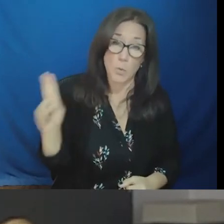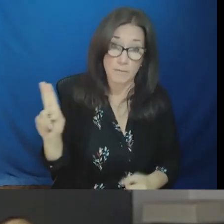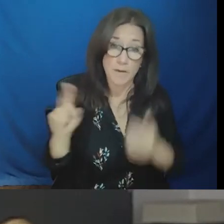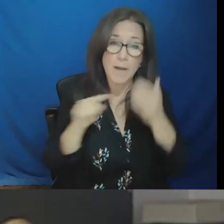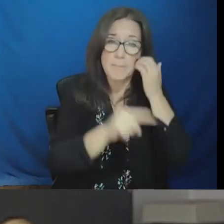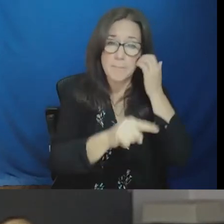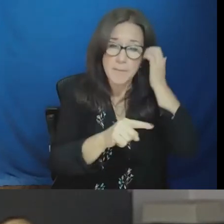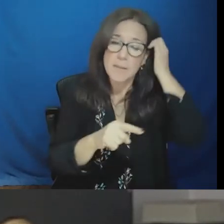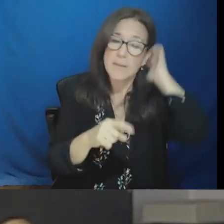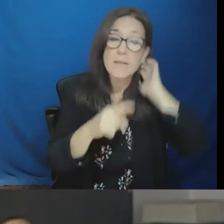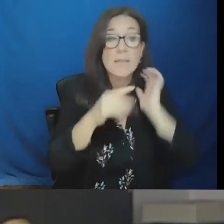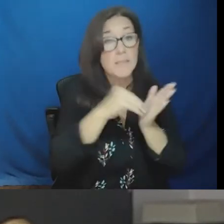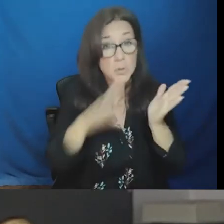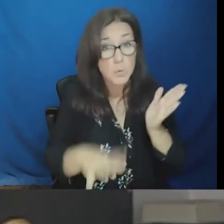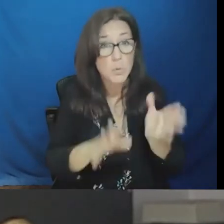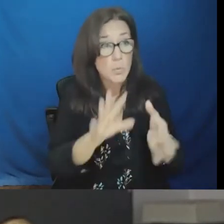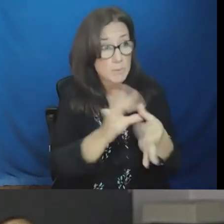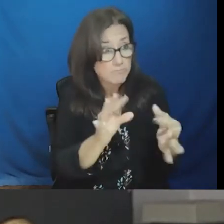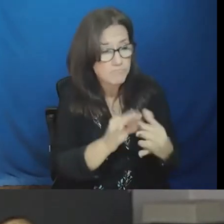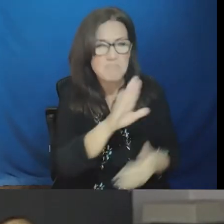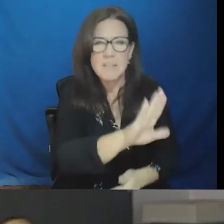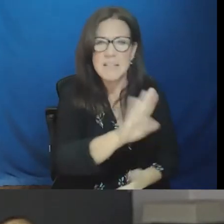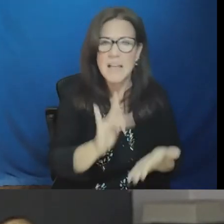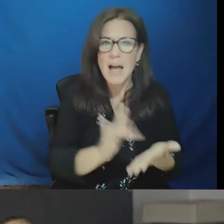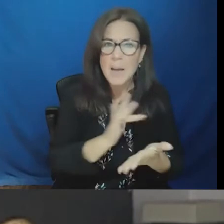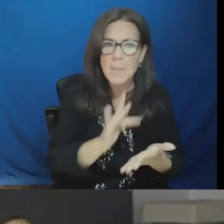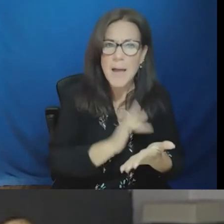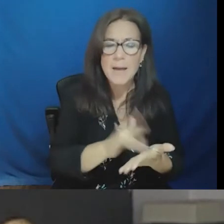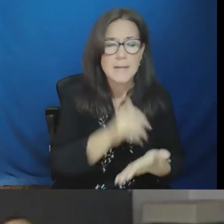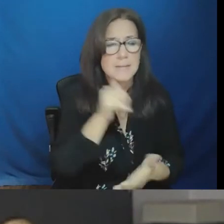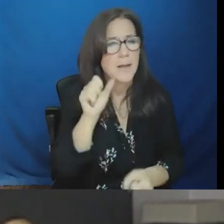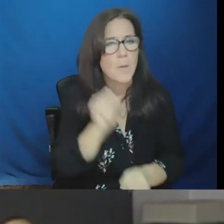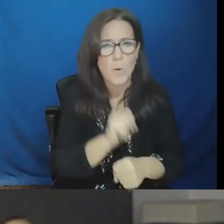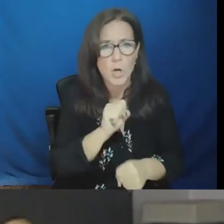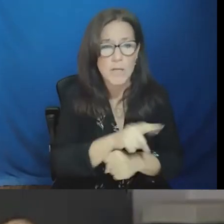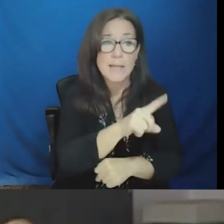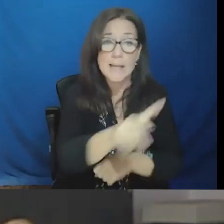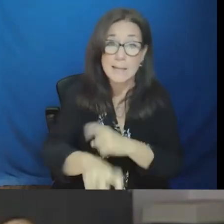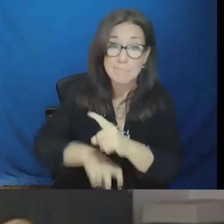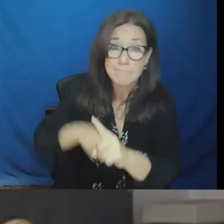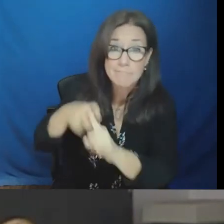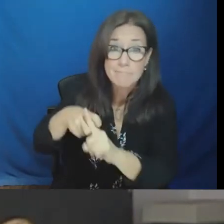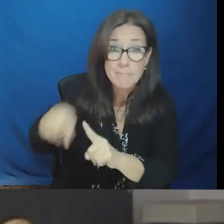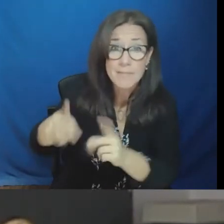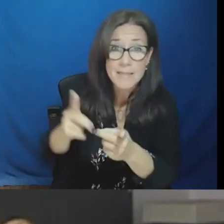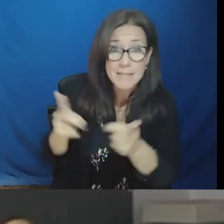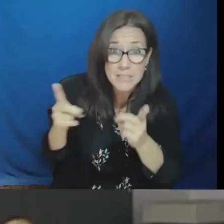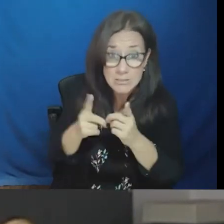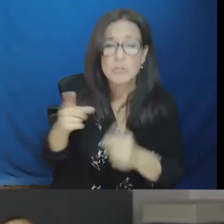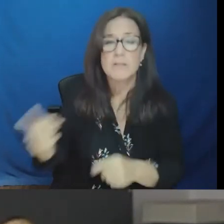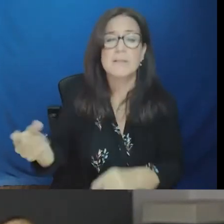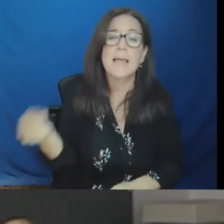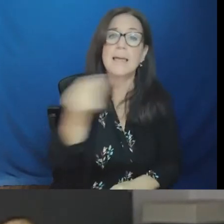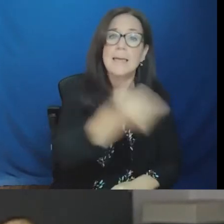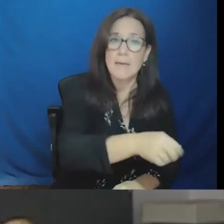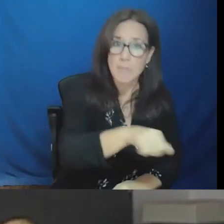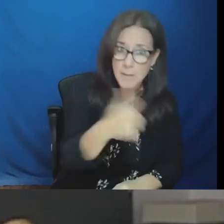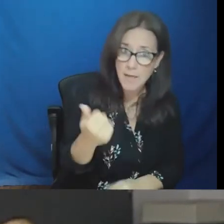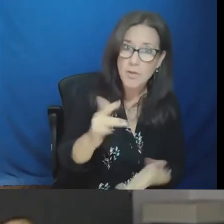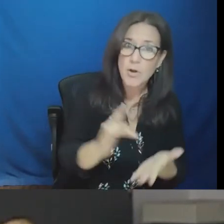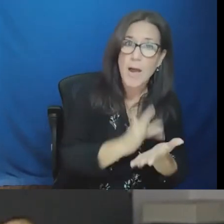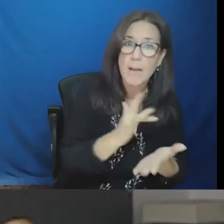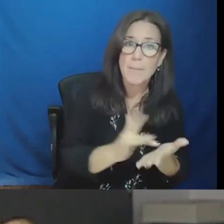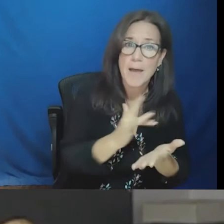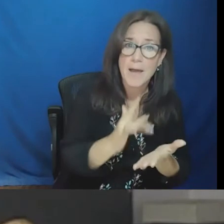iPad wasn't working and how he came to the district and they gave him another one. And the point was of